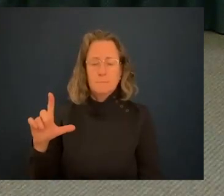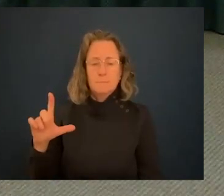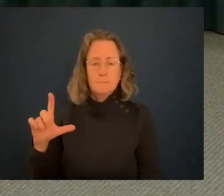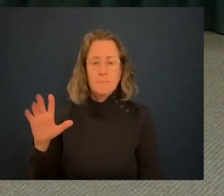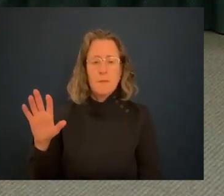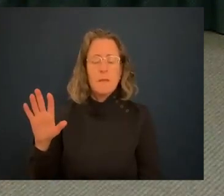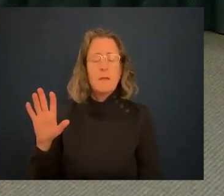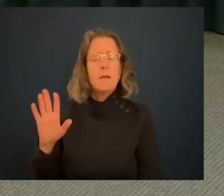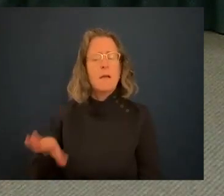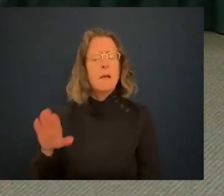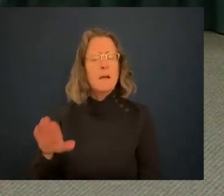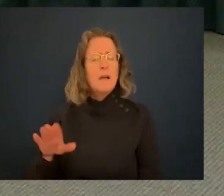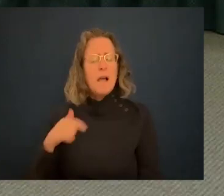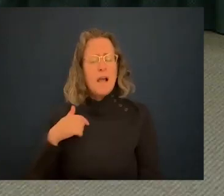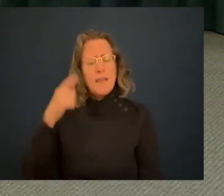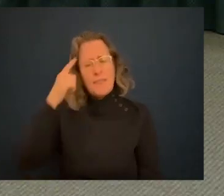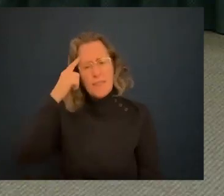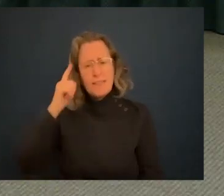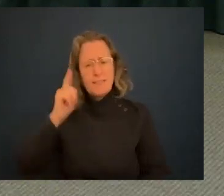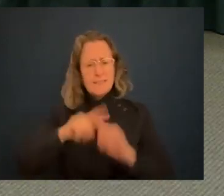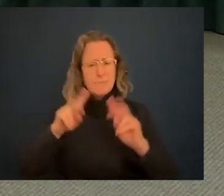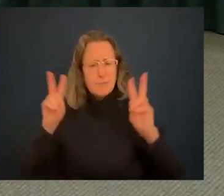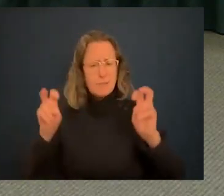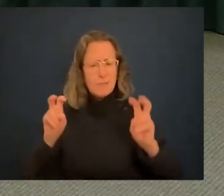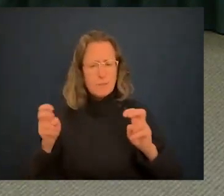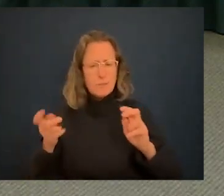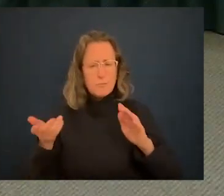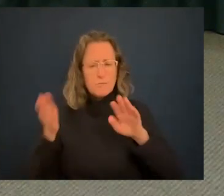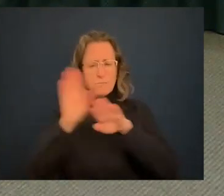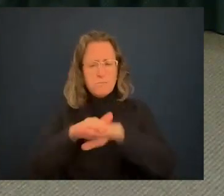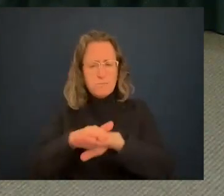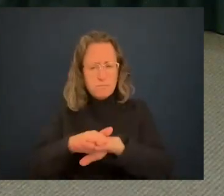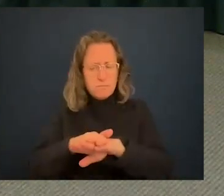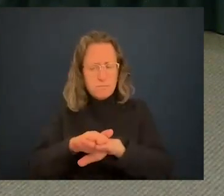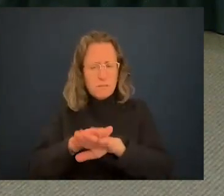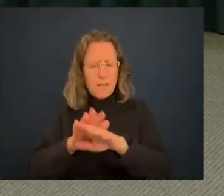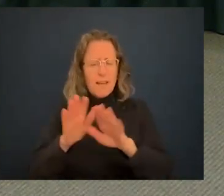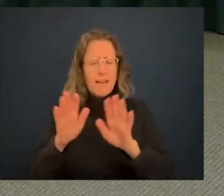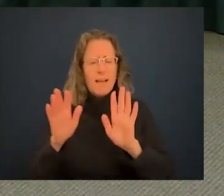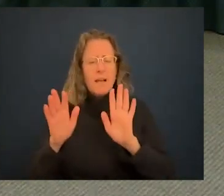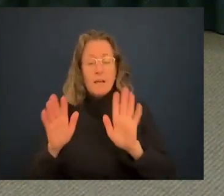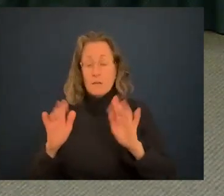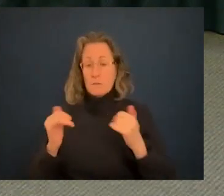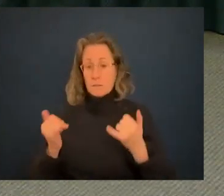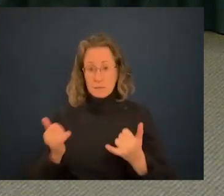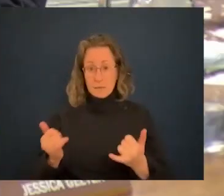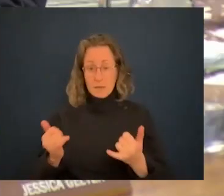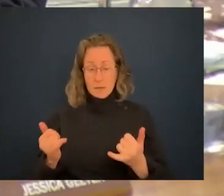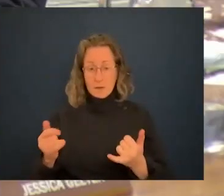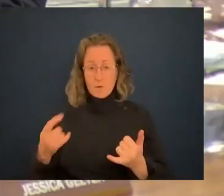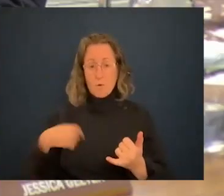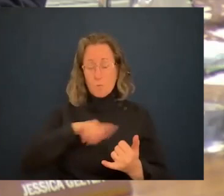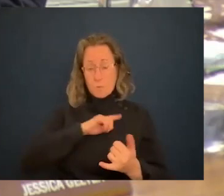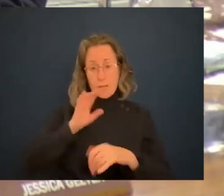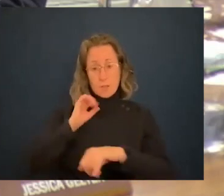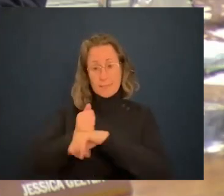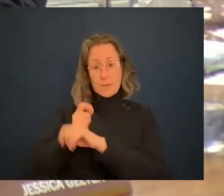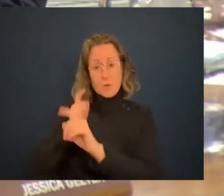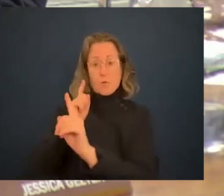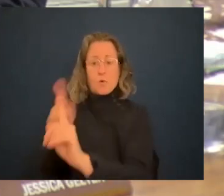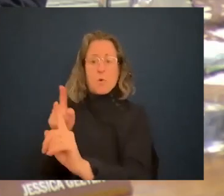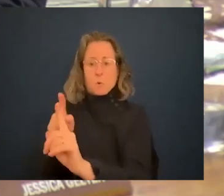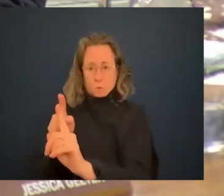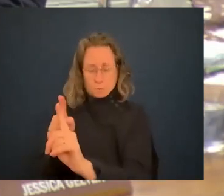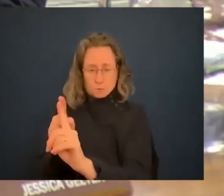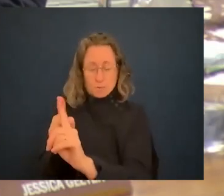it because the one follows from the other but um you know what we're talking about right now is setting the goal right and if we set this goal